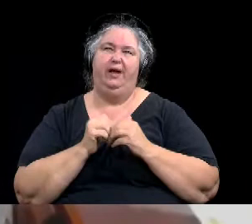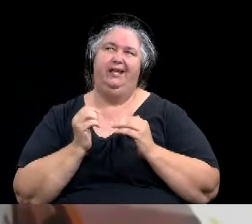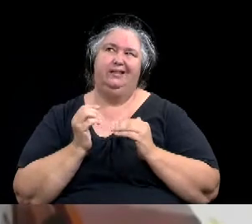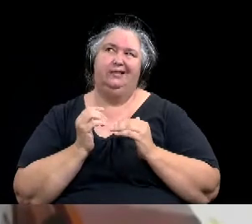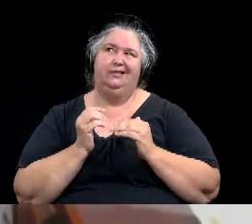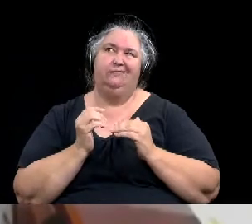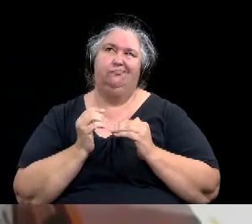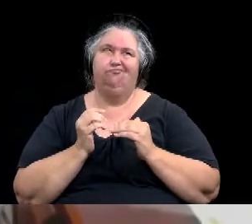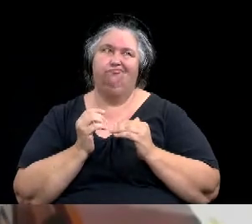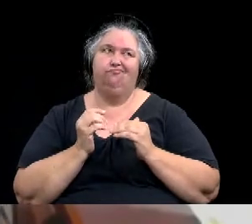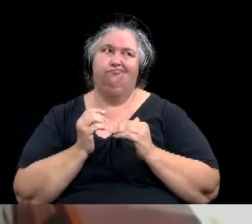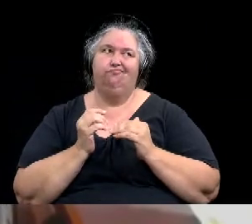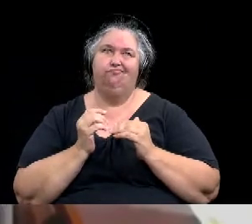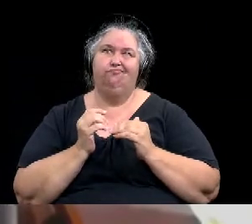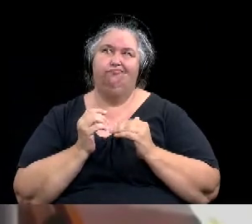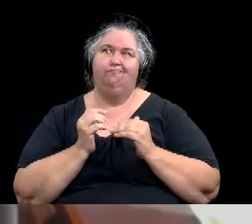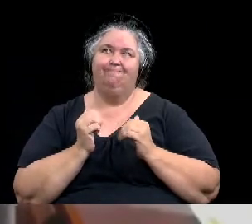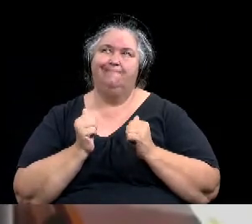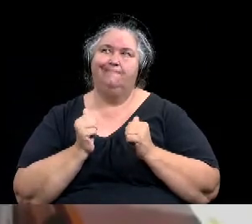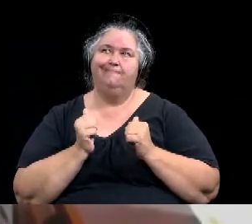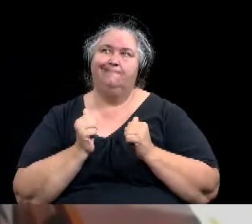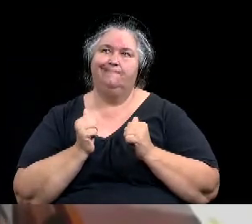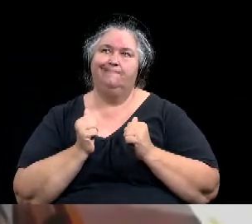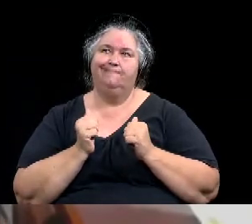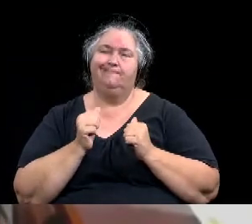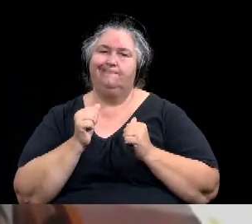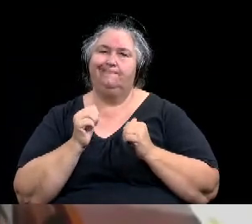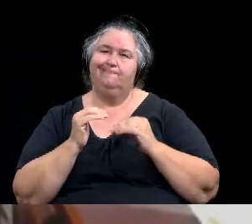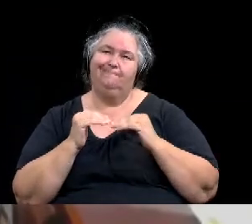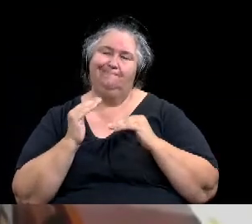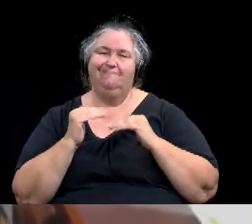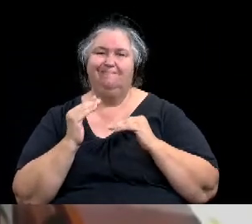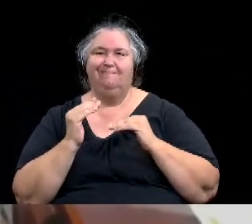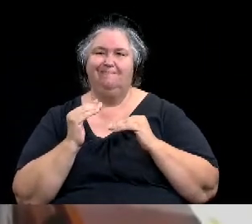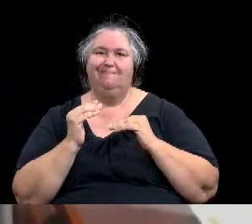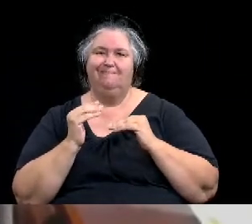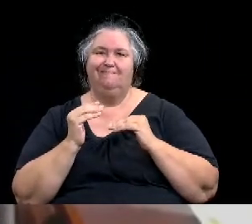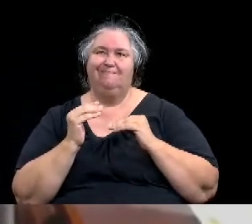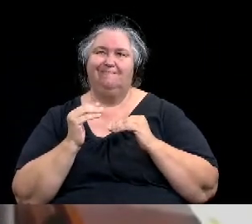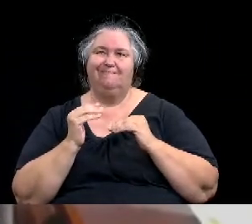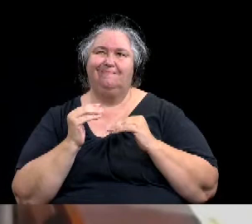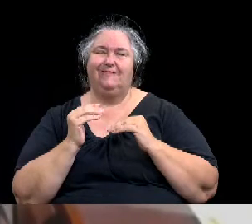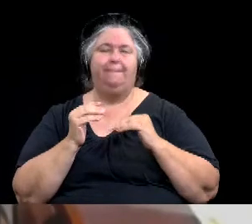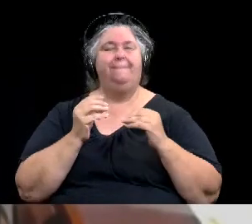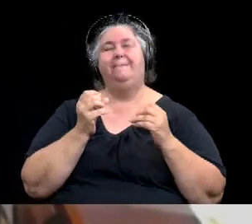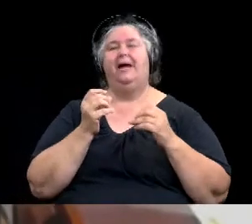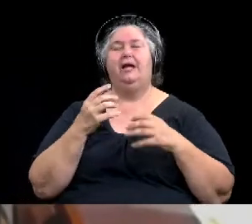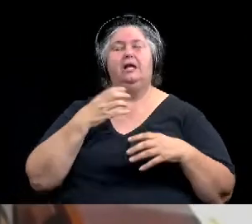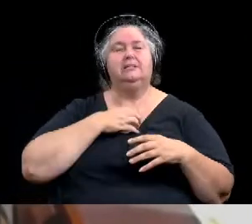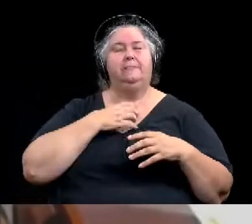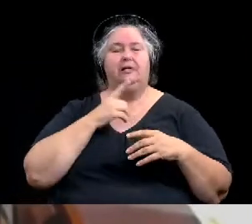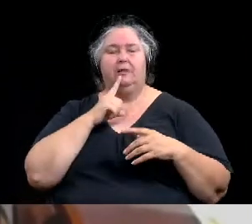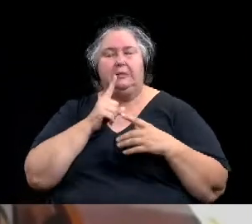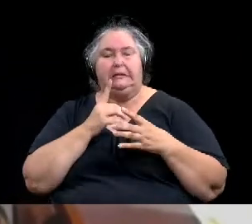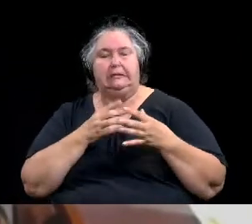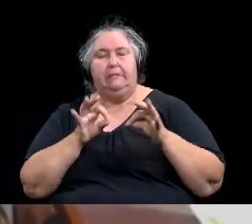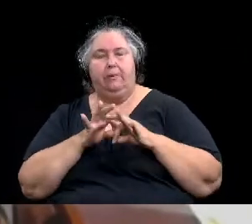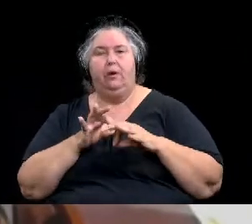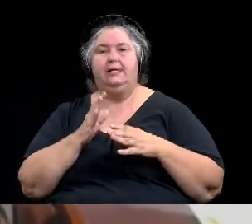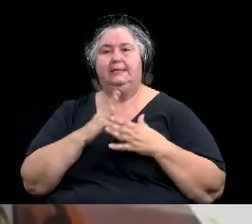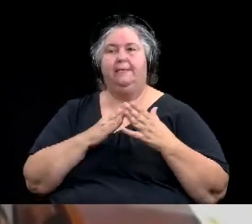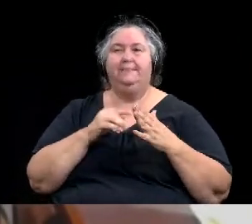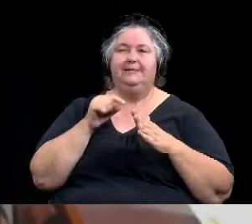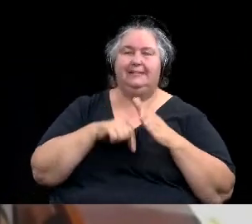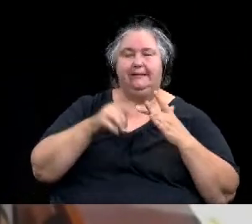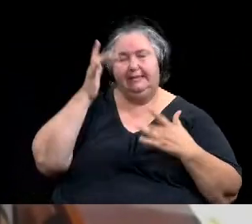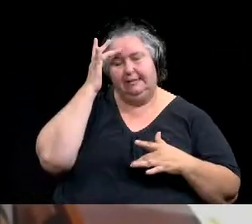complaints or minor issues. Those are probably still the majority of folks who are just avoiding the emergency room. Those with pretty significant